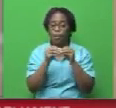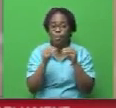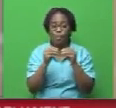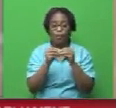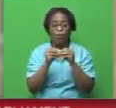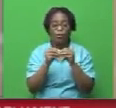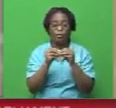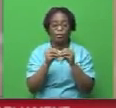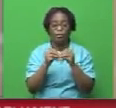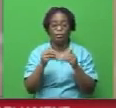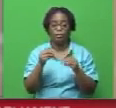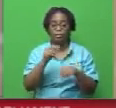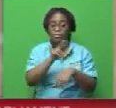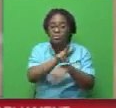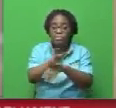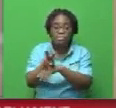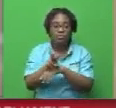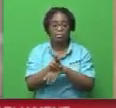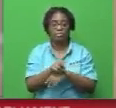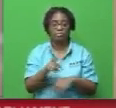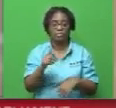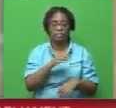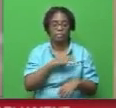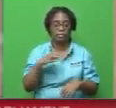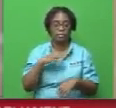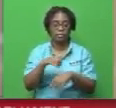out to all deputy commissioners, assistant commissioners, commanders, and heads.